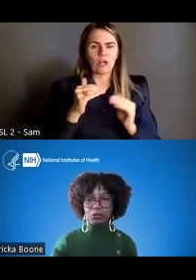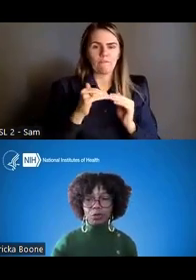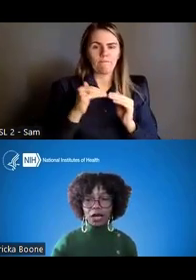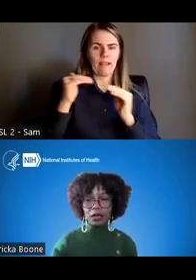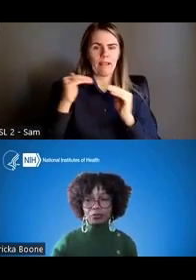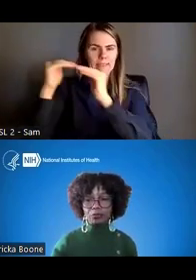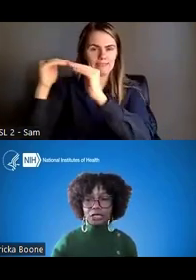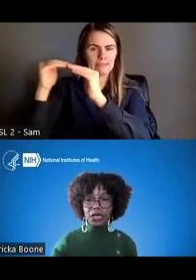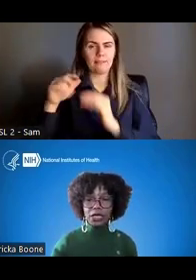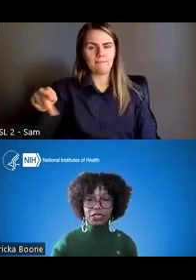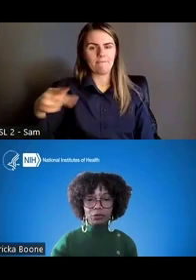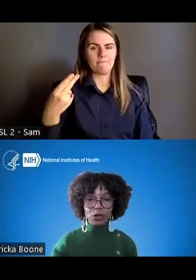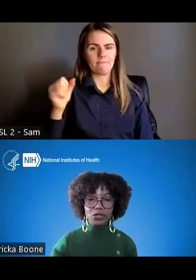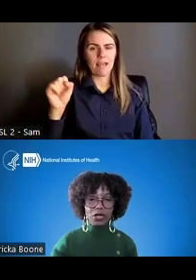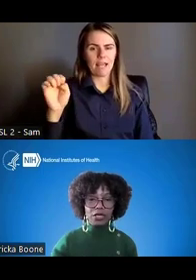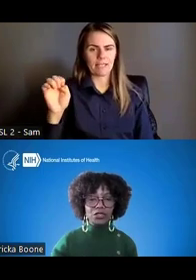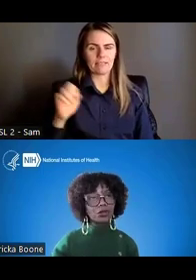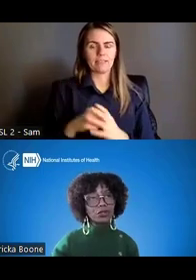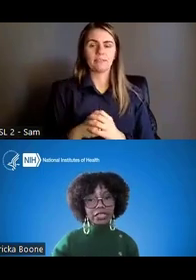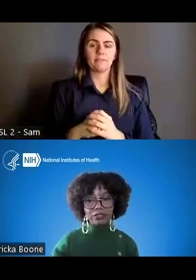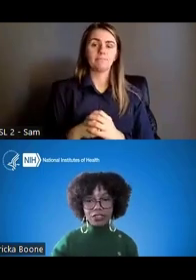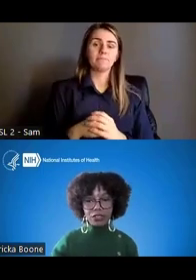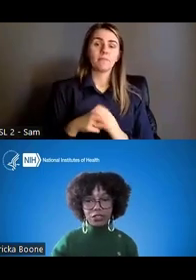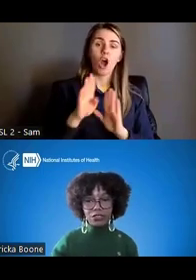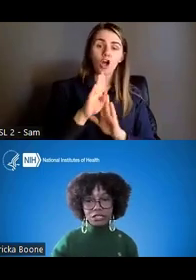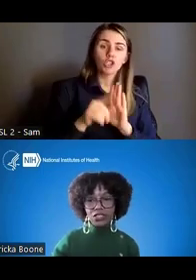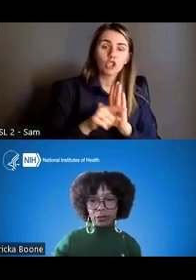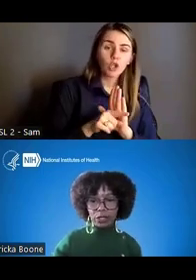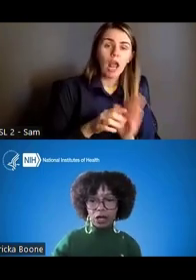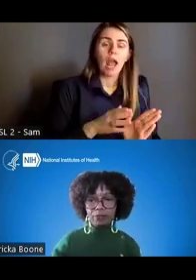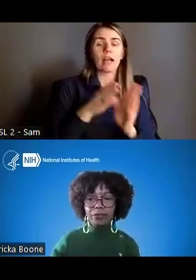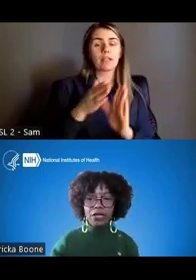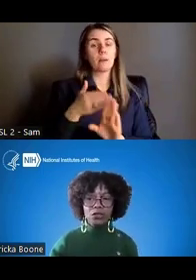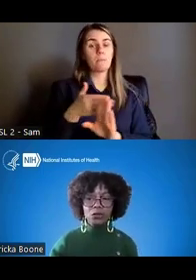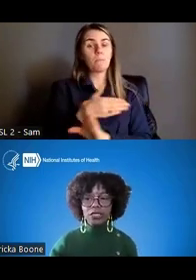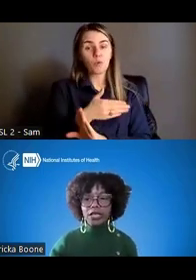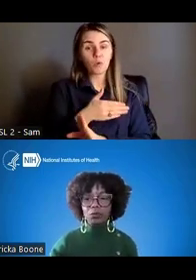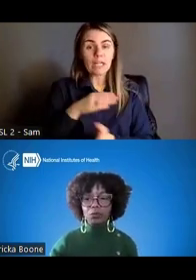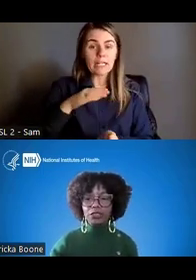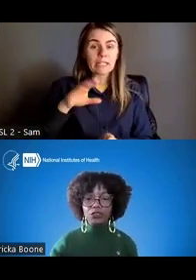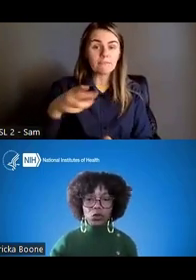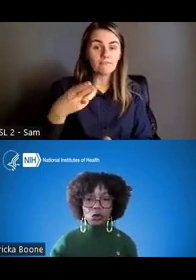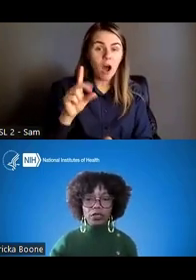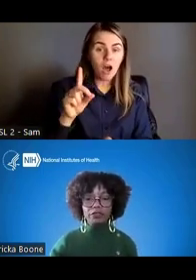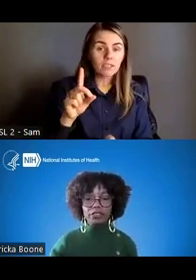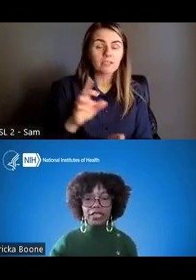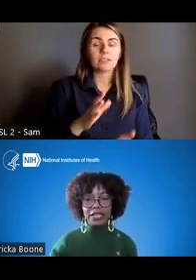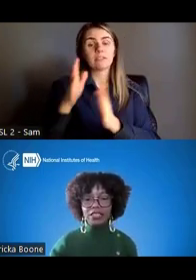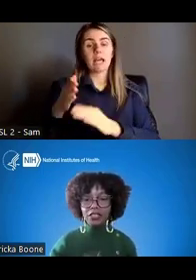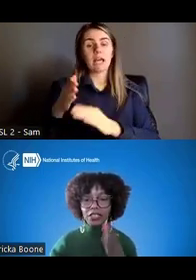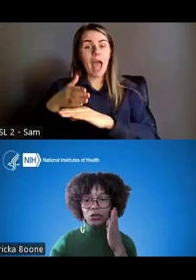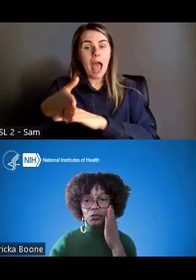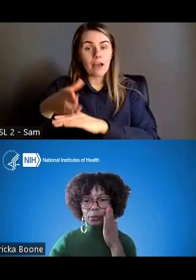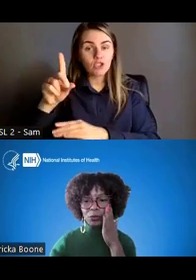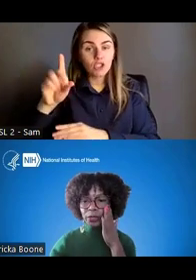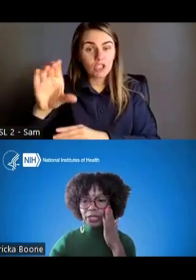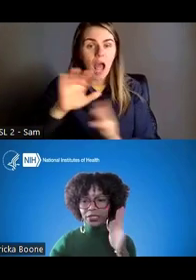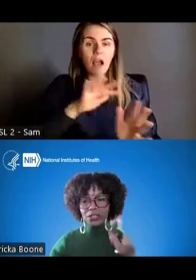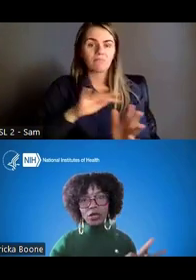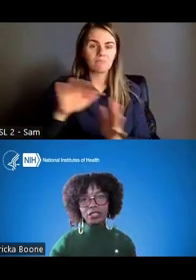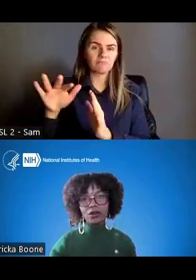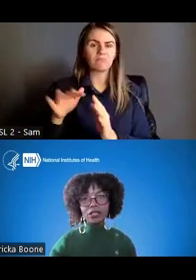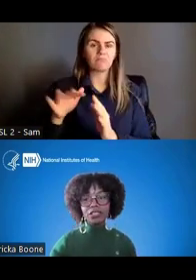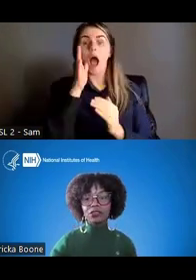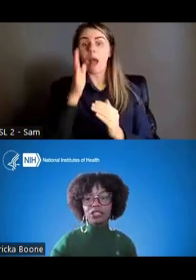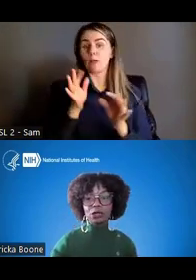to pre-doc to postdoc to early investigator stages and beyond. So we're going to take a brief tour of these activity codes. But before we